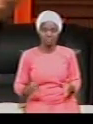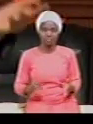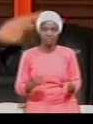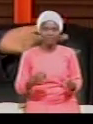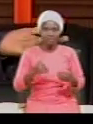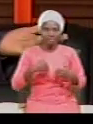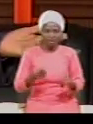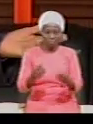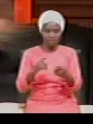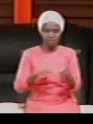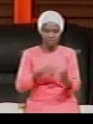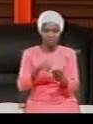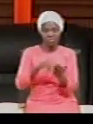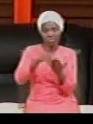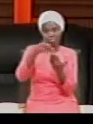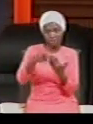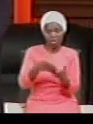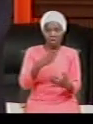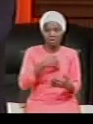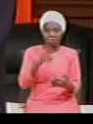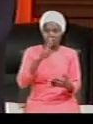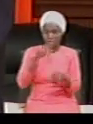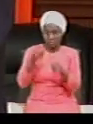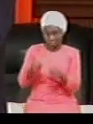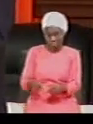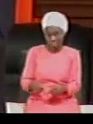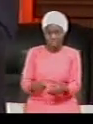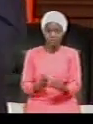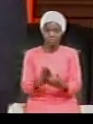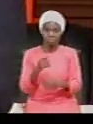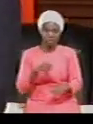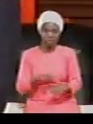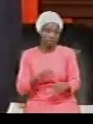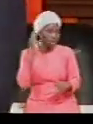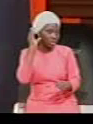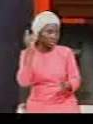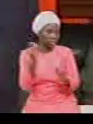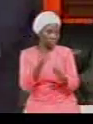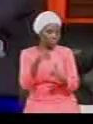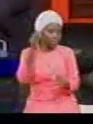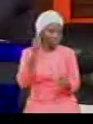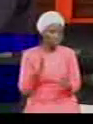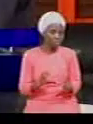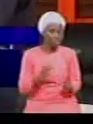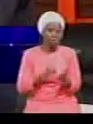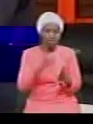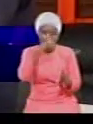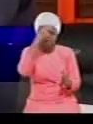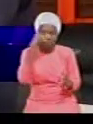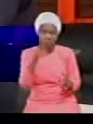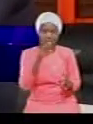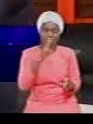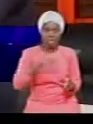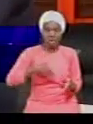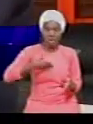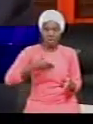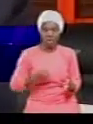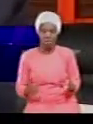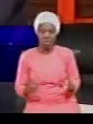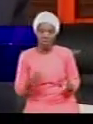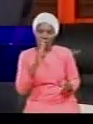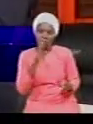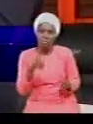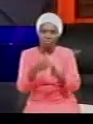And are you staying through? And are you hearing the word of God? Because you are willing. Are you praying? And are